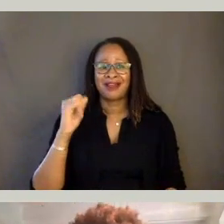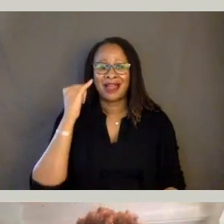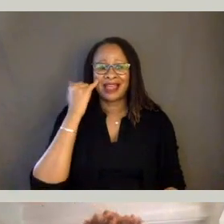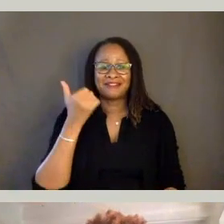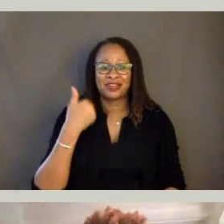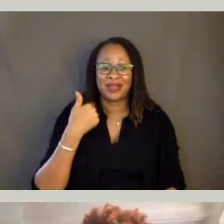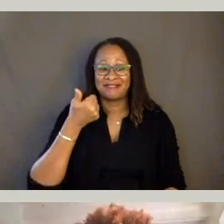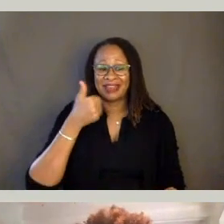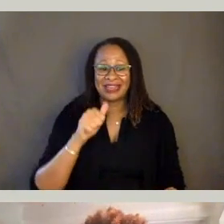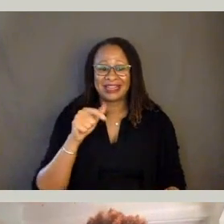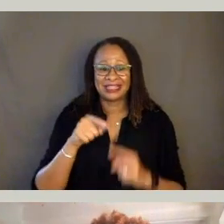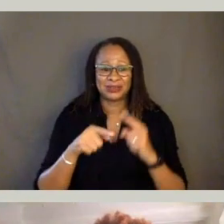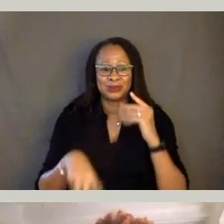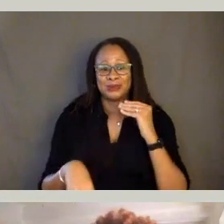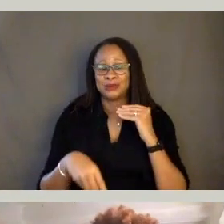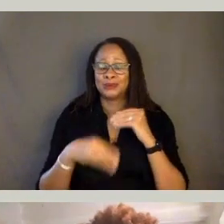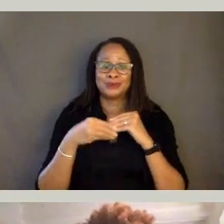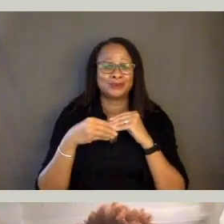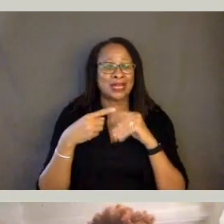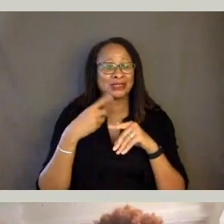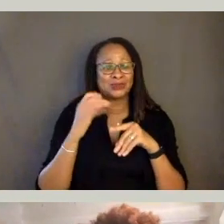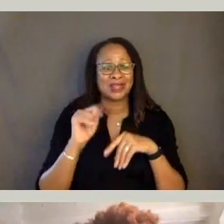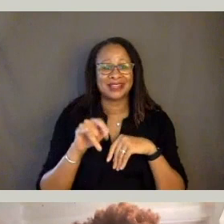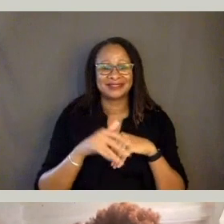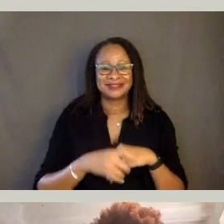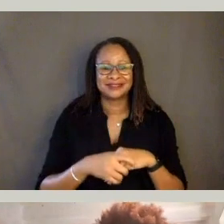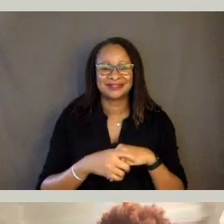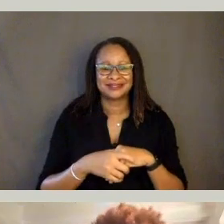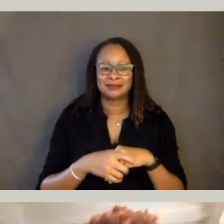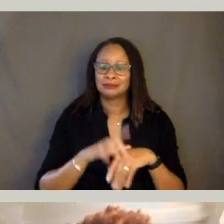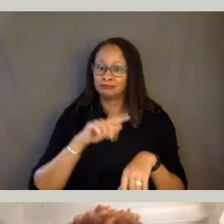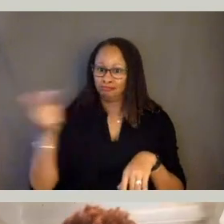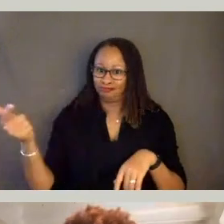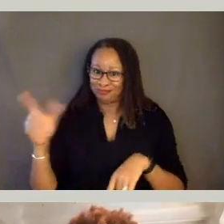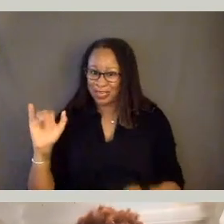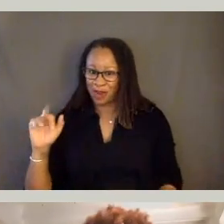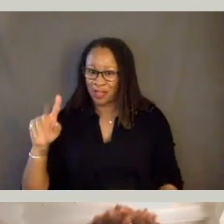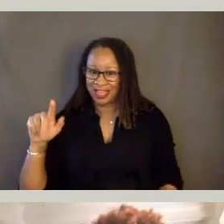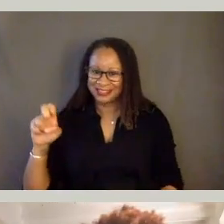have anything to jump in there with. Caroline, you first.